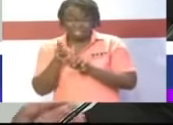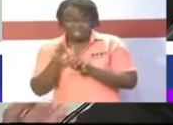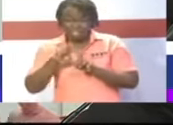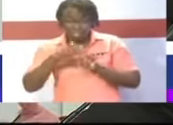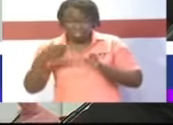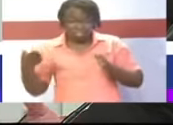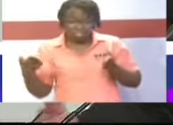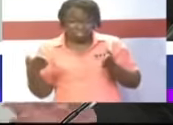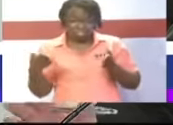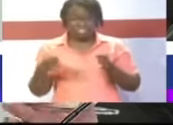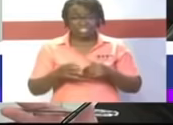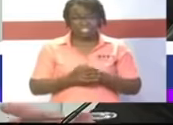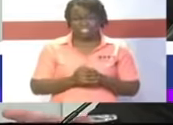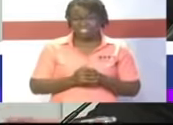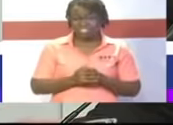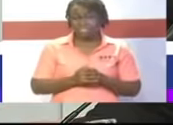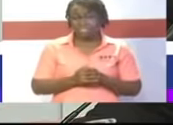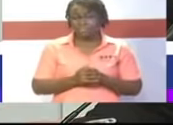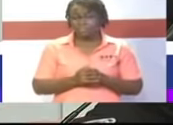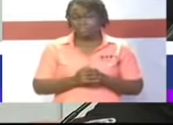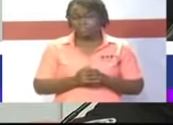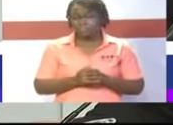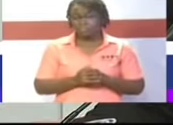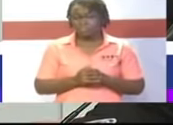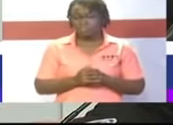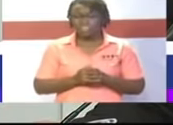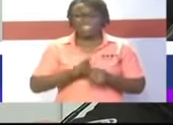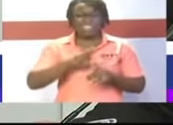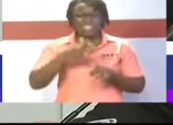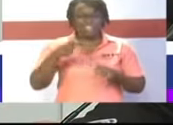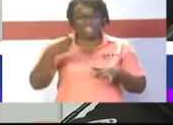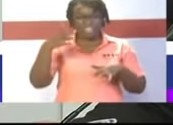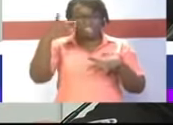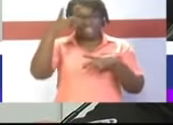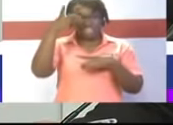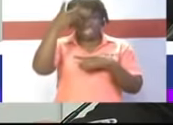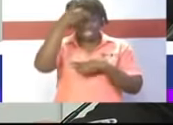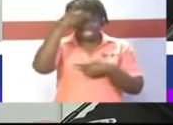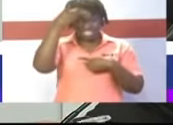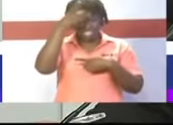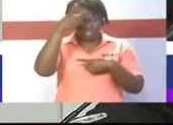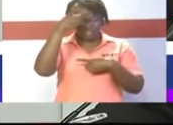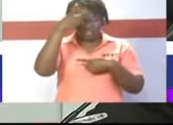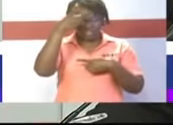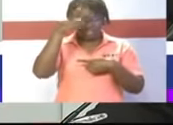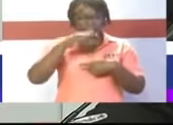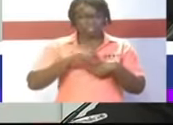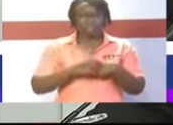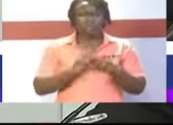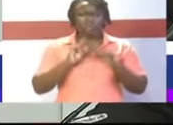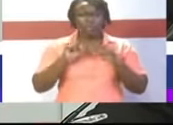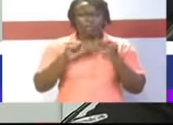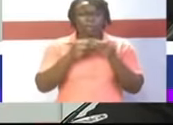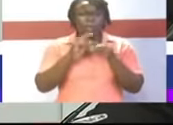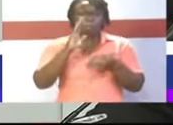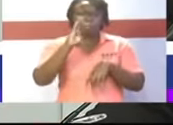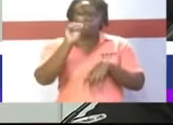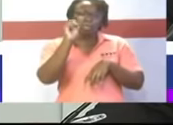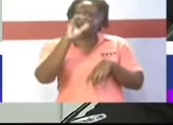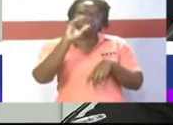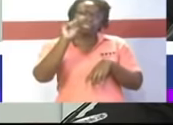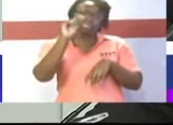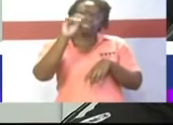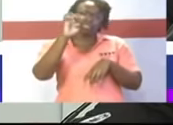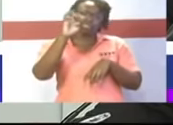Some things like chronic granulomatous diseases where the cells that eat bacteria don't work too good. And what happens? They